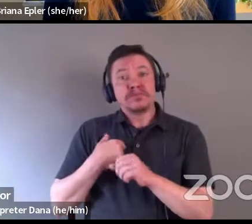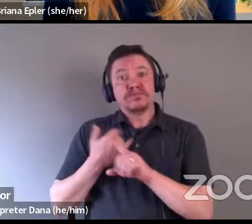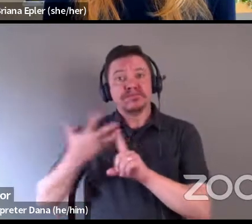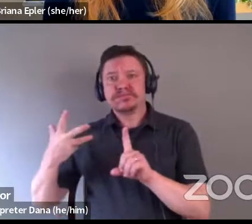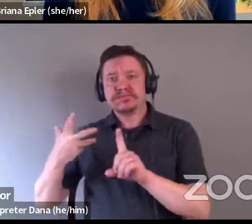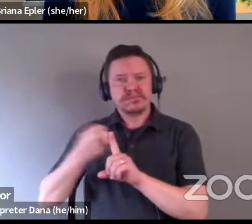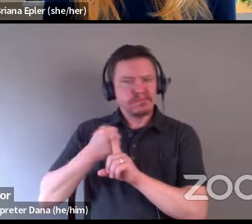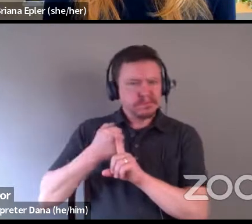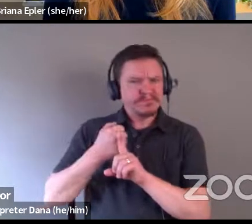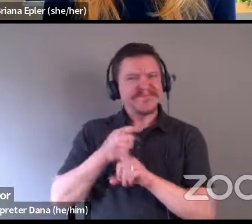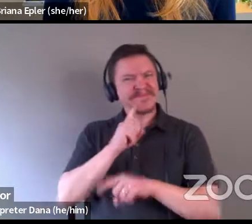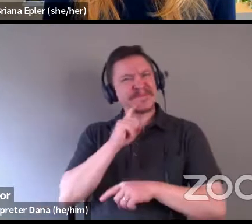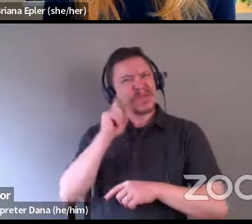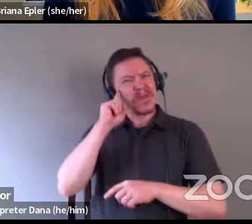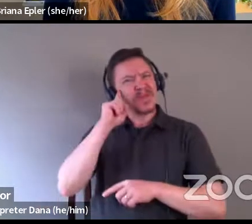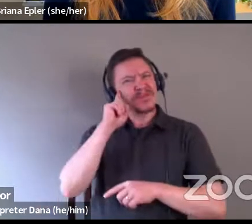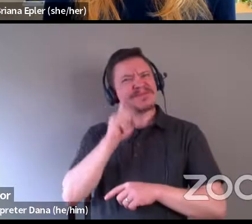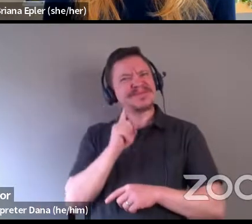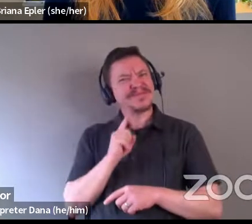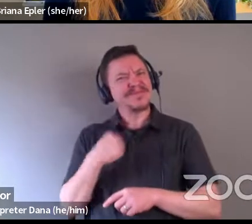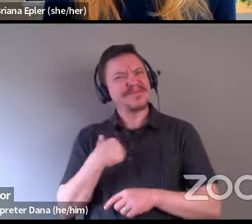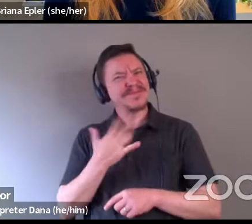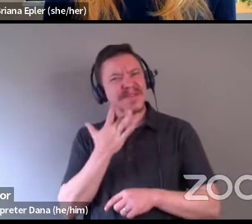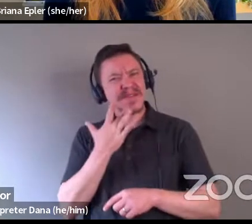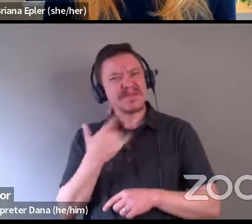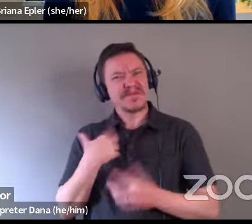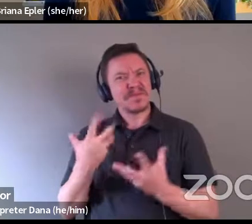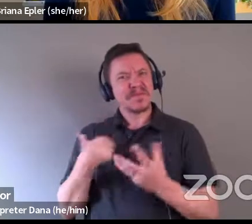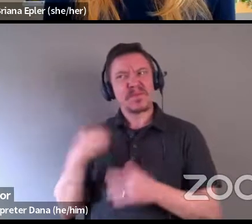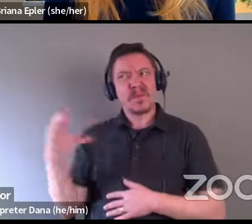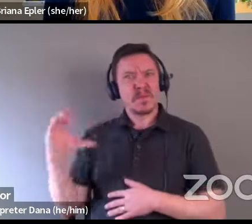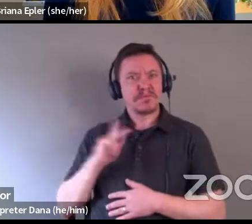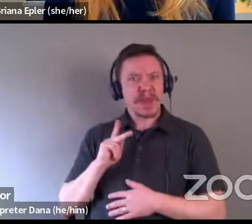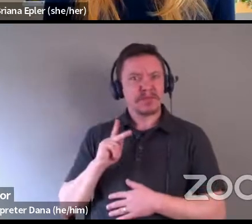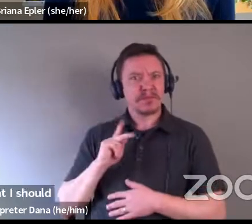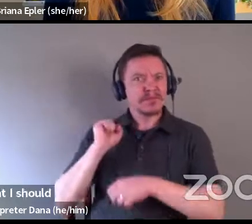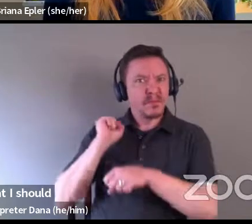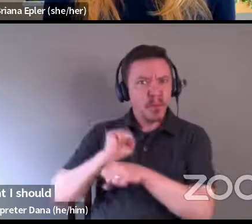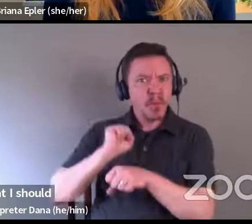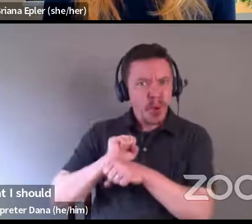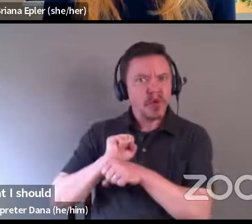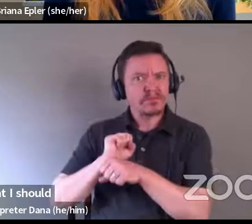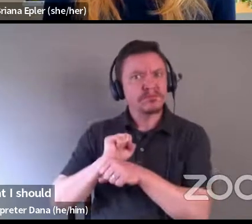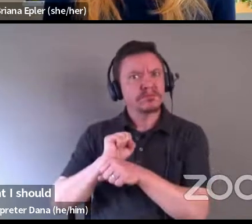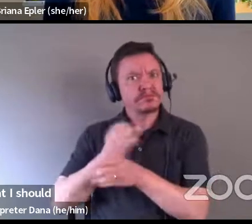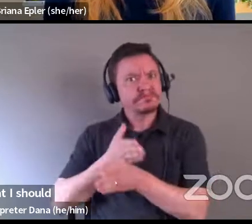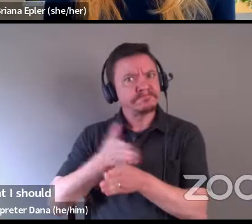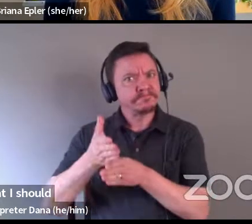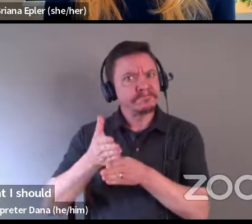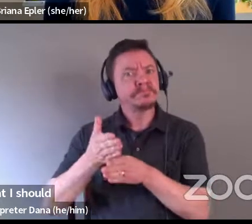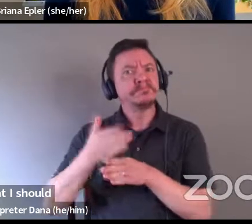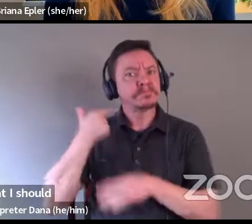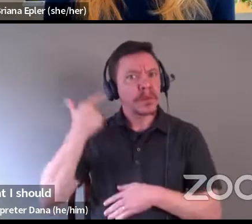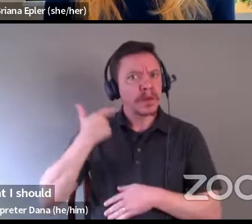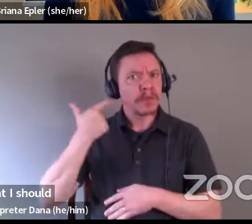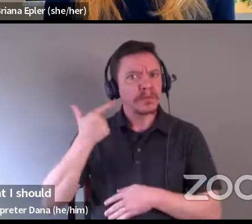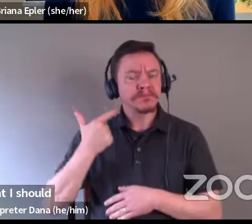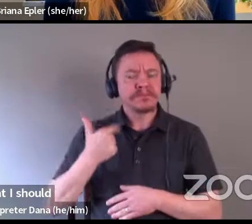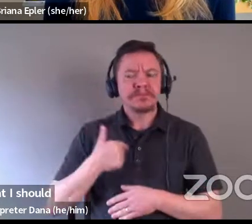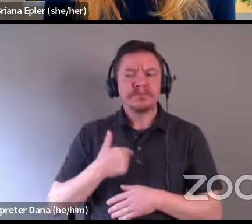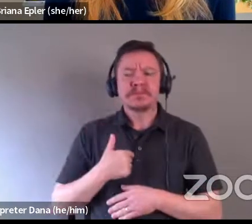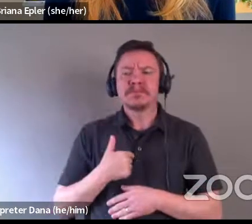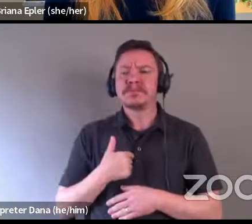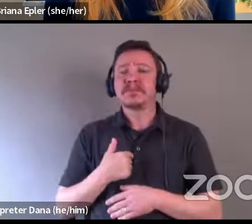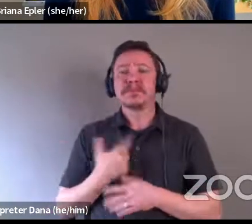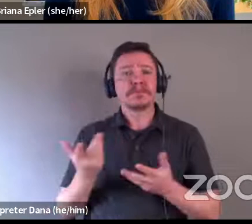I should really go back and work. And so instead